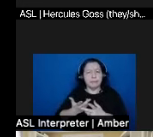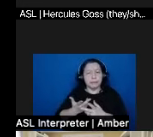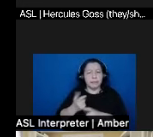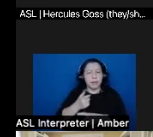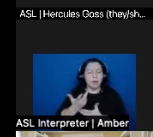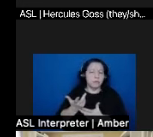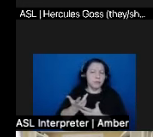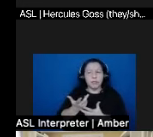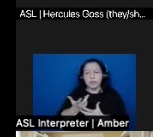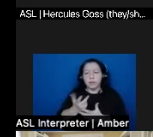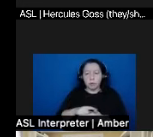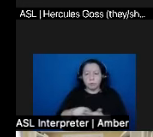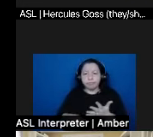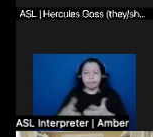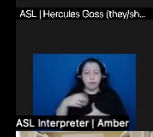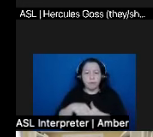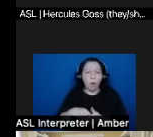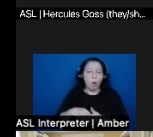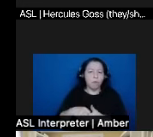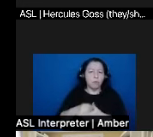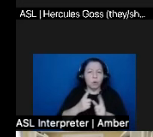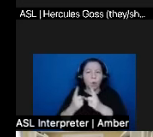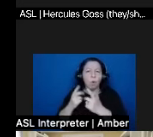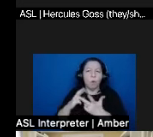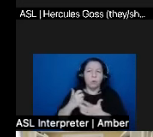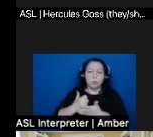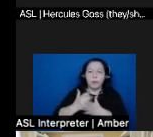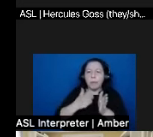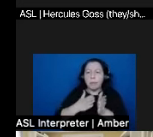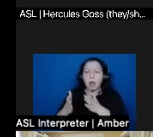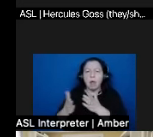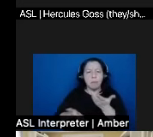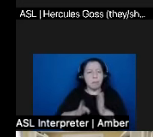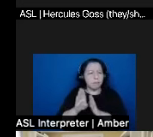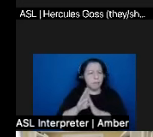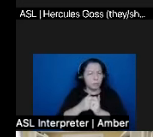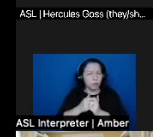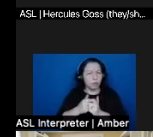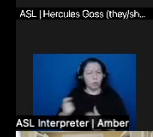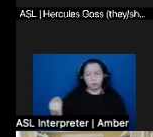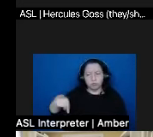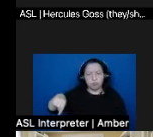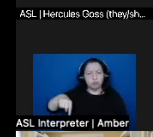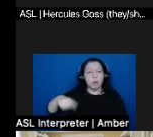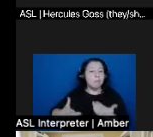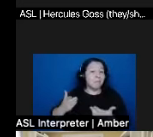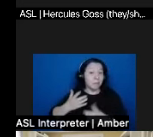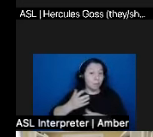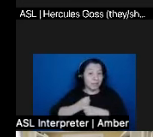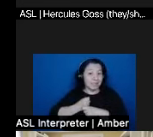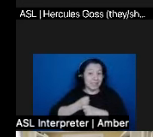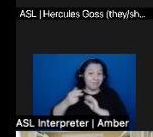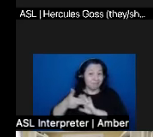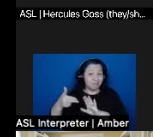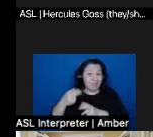plan, goals or treatment plans that they might develop. They might be receiving diagnosis within that.